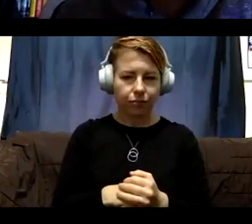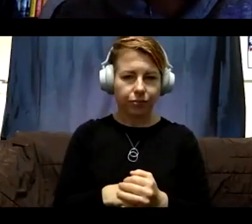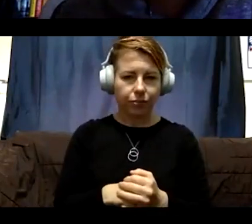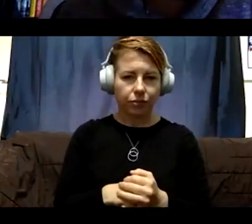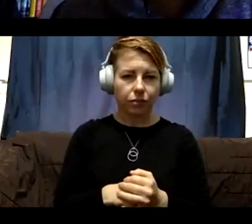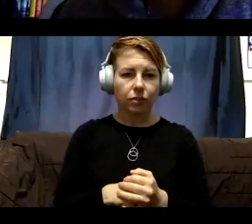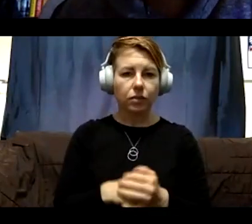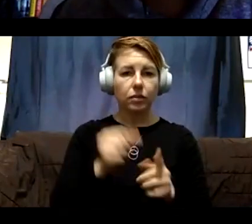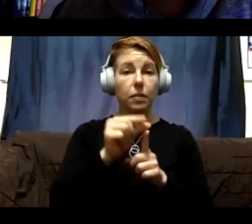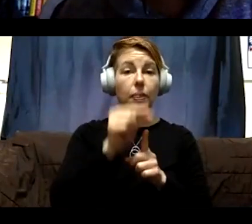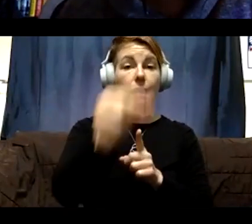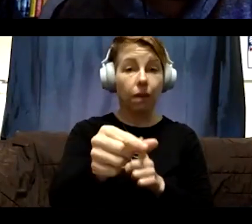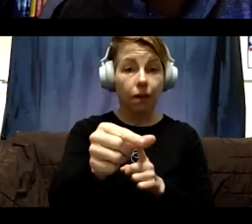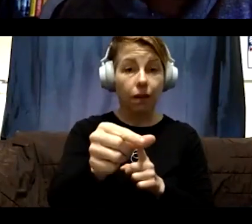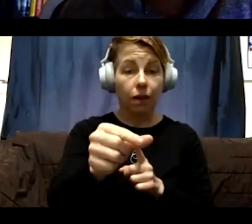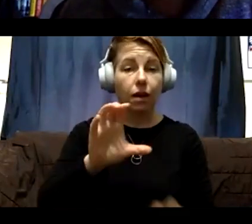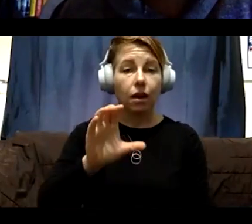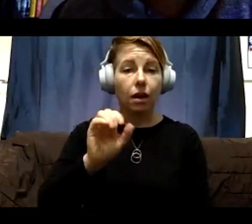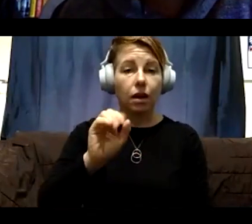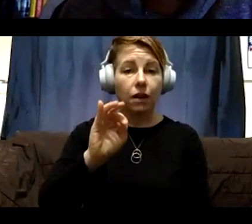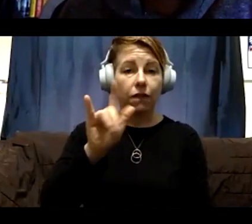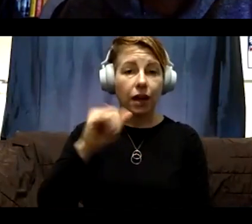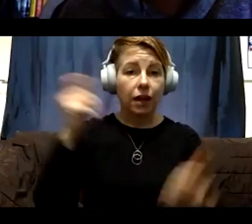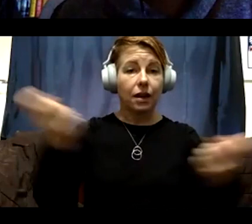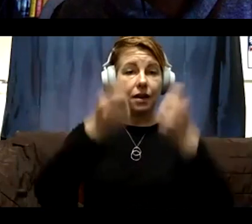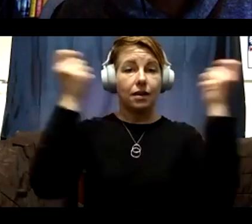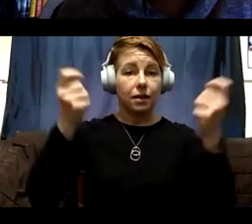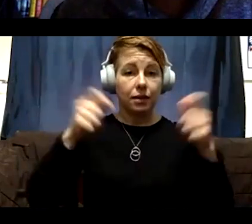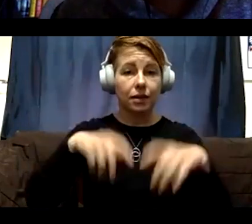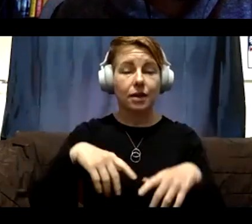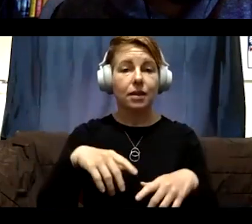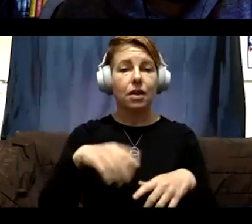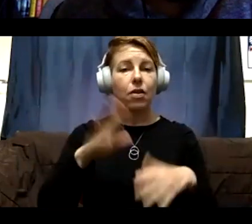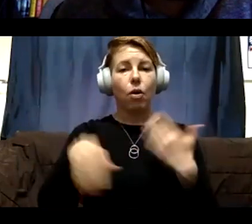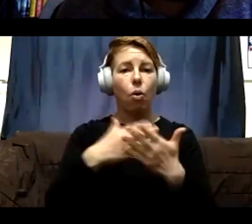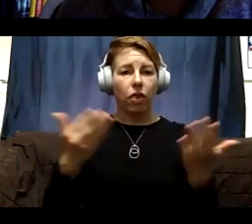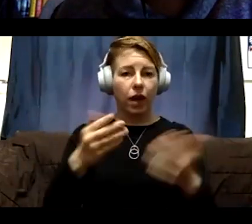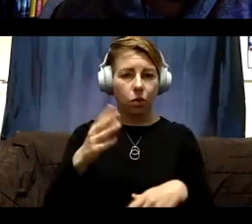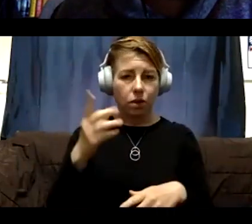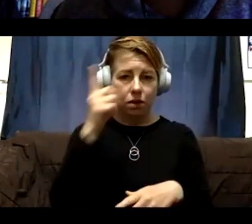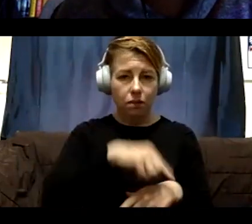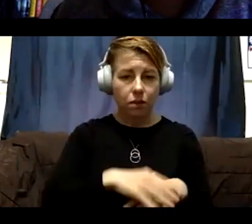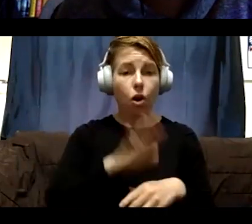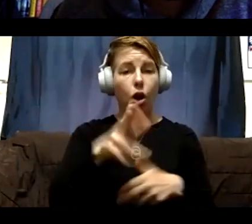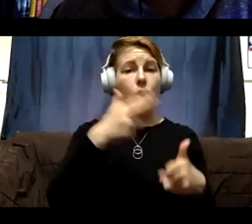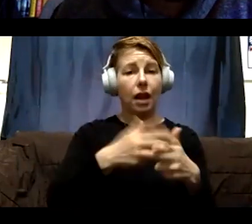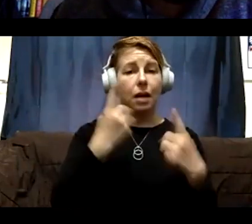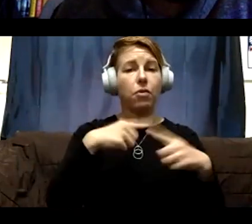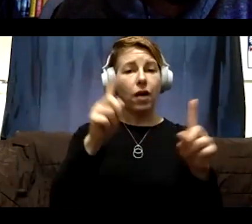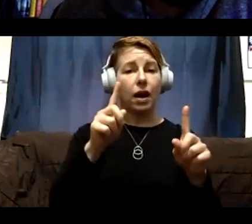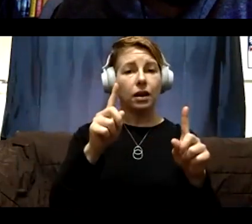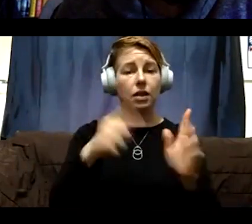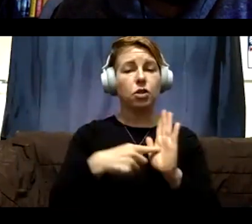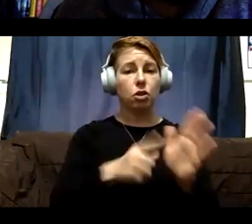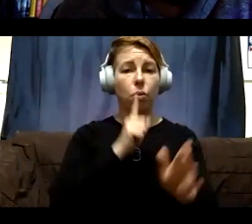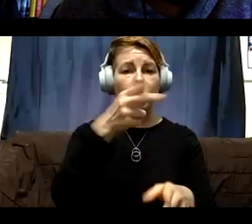Out comes confetti. The whole thing was a hoax. Her name is revealed, as well as the fact that she and her fiancé had murdered